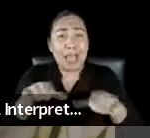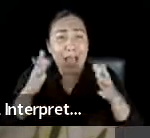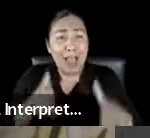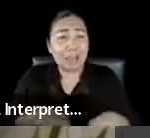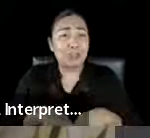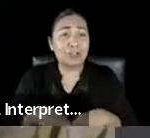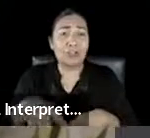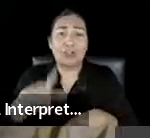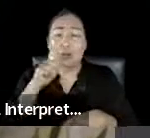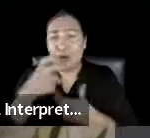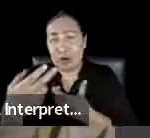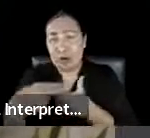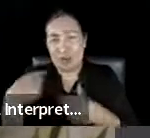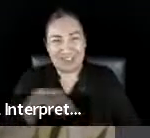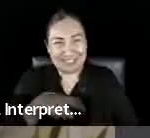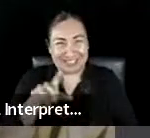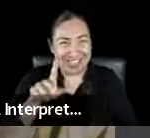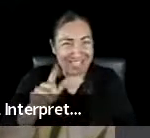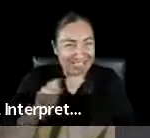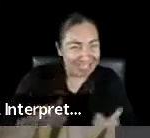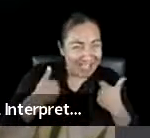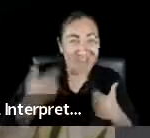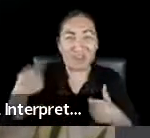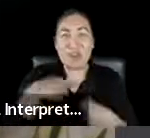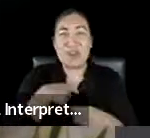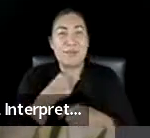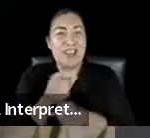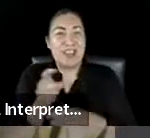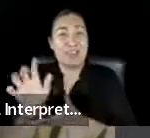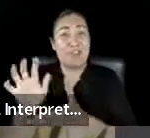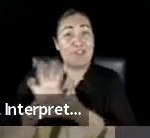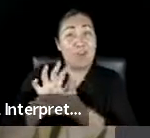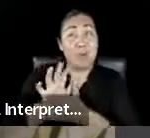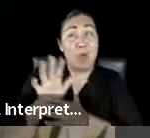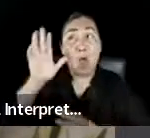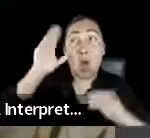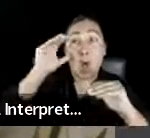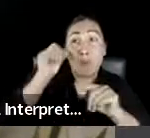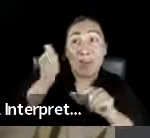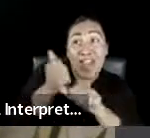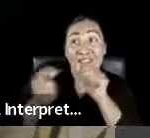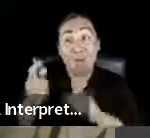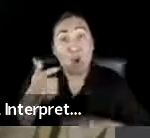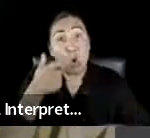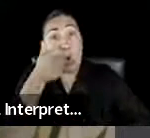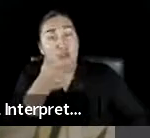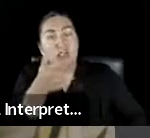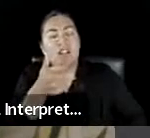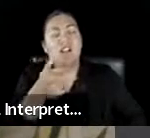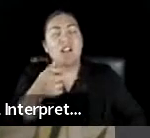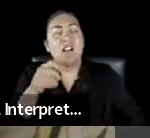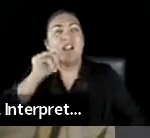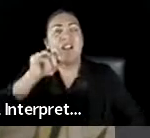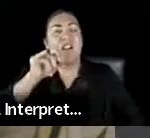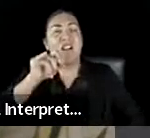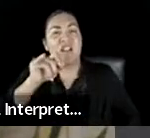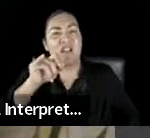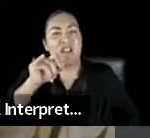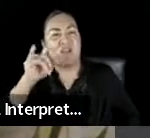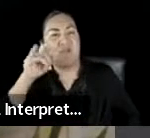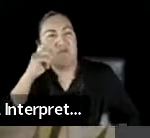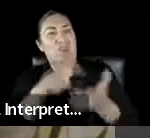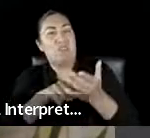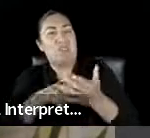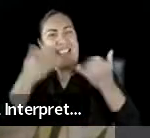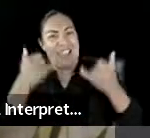now. We made this film in hope that all who see it remember that right now things might be tough, but